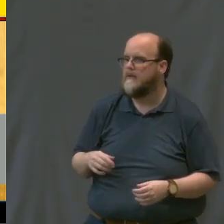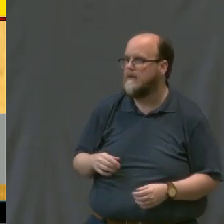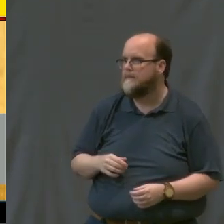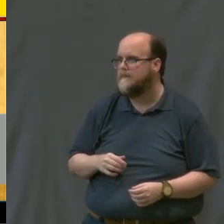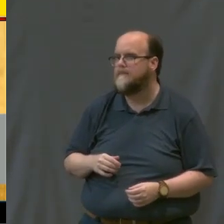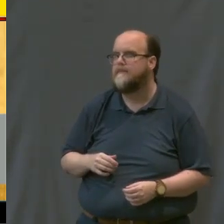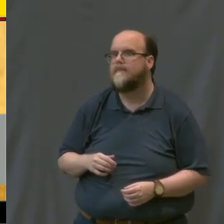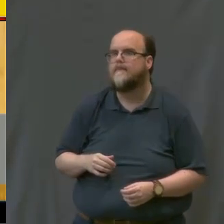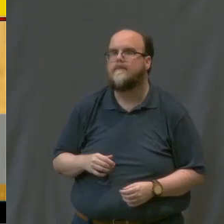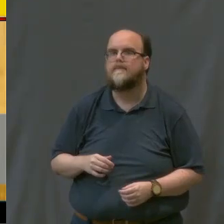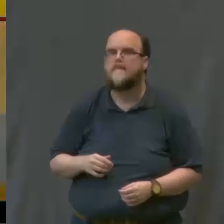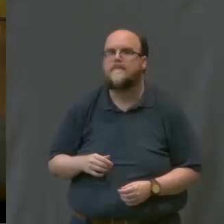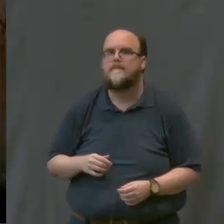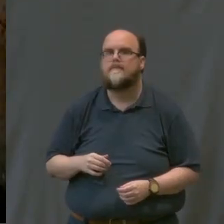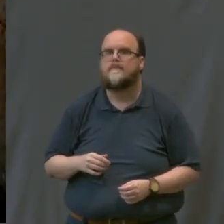earth.